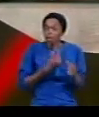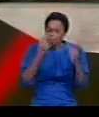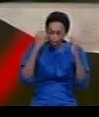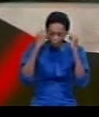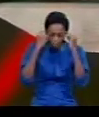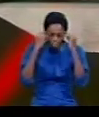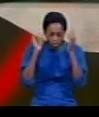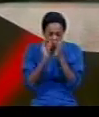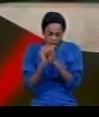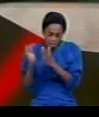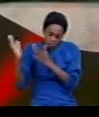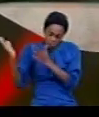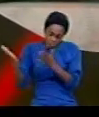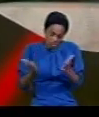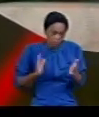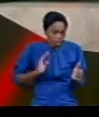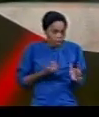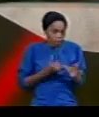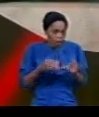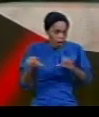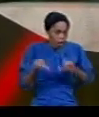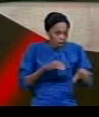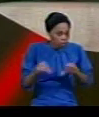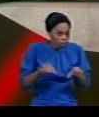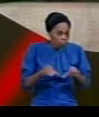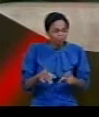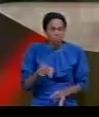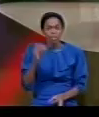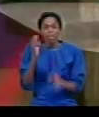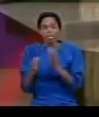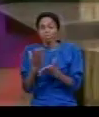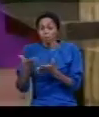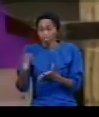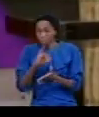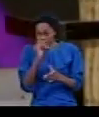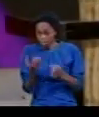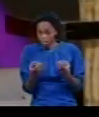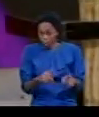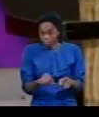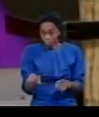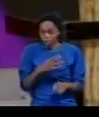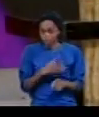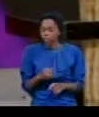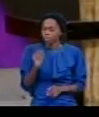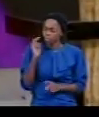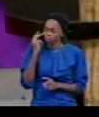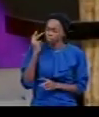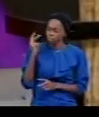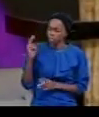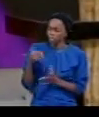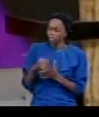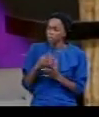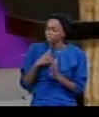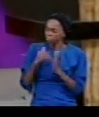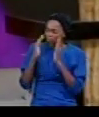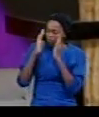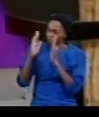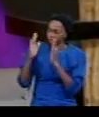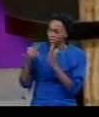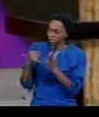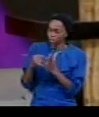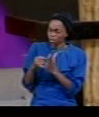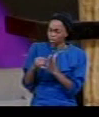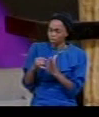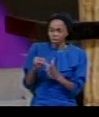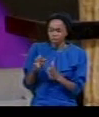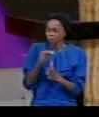brings our emotion. If something is happening and you look at it, you focus on it, you don't focus